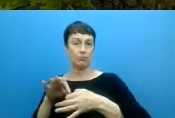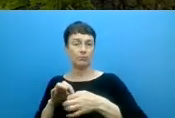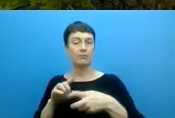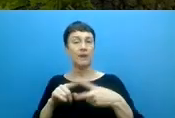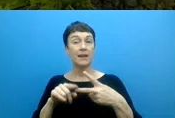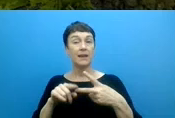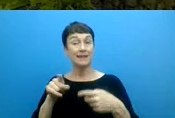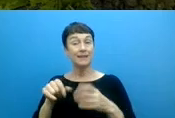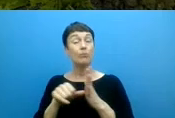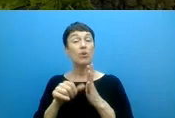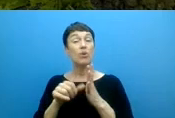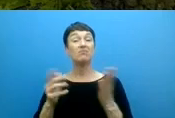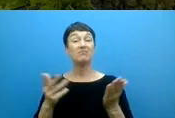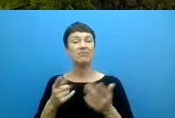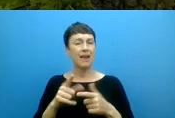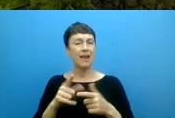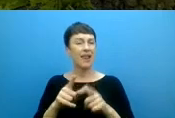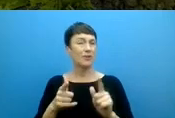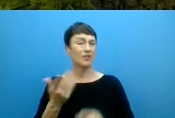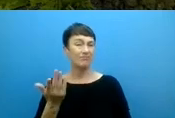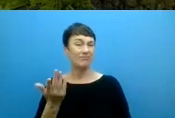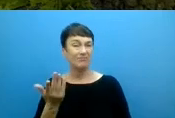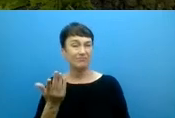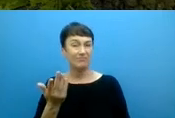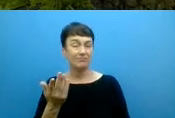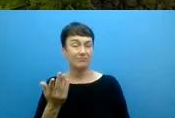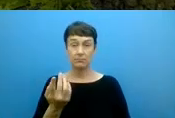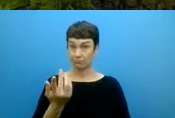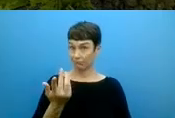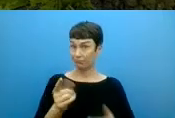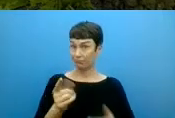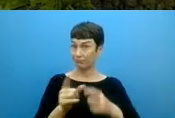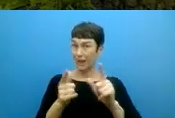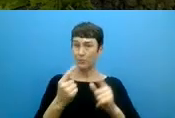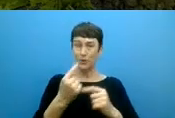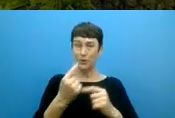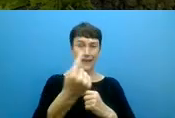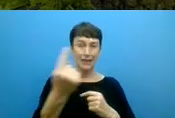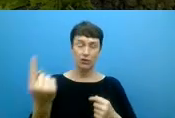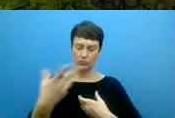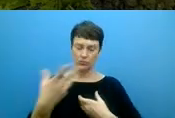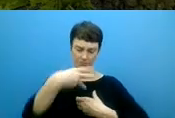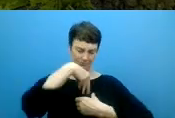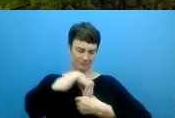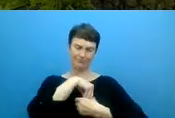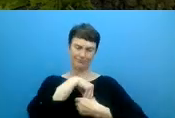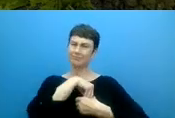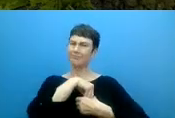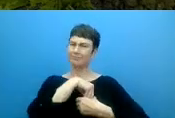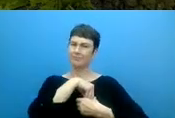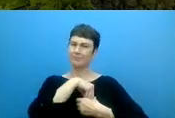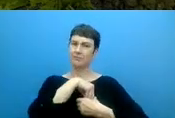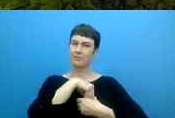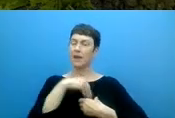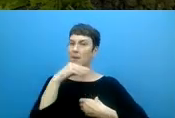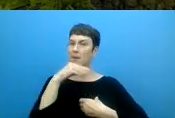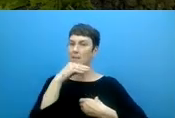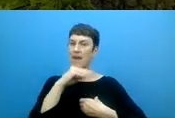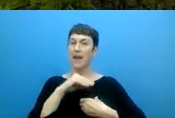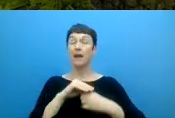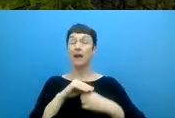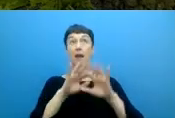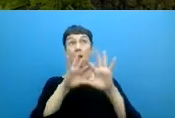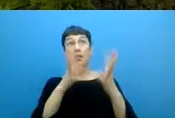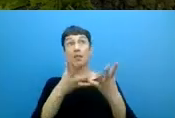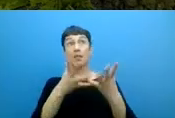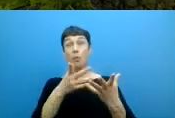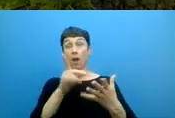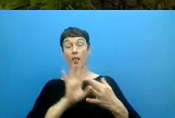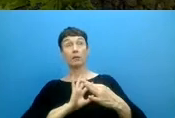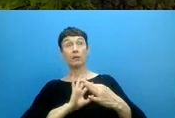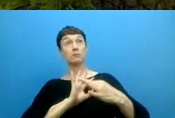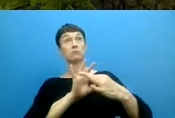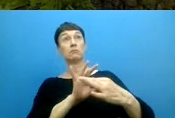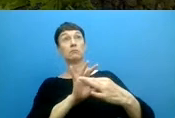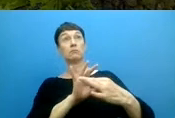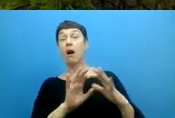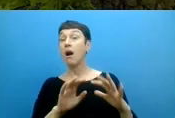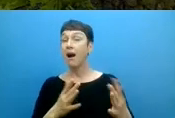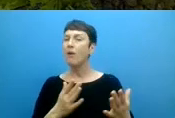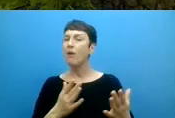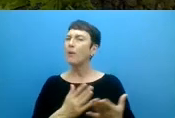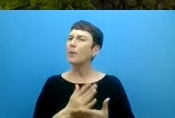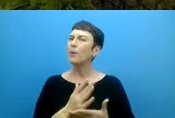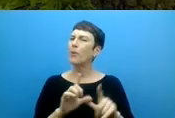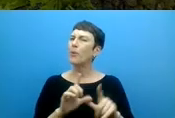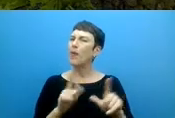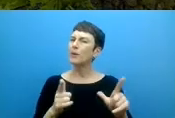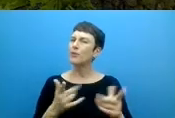So language lives inside each of us, and the ways that we connect with the world and its people is